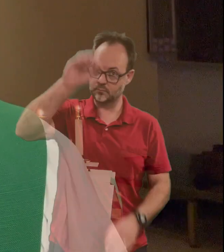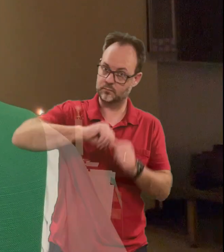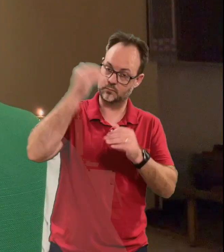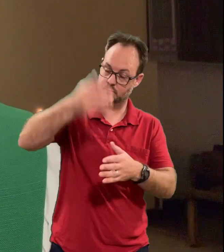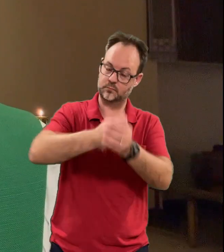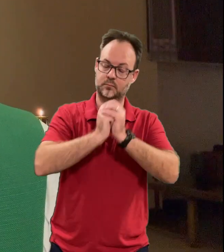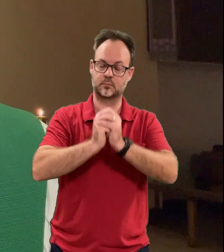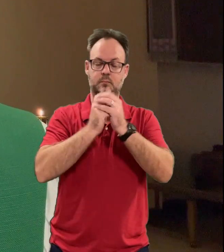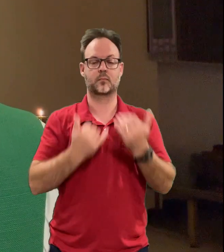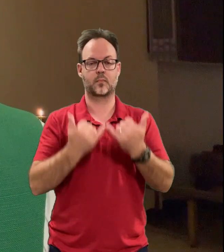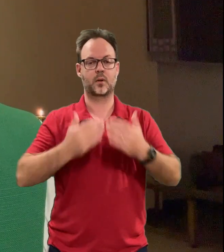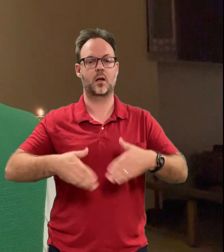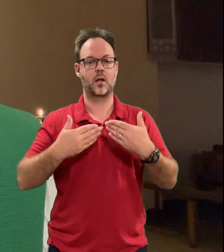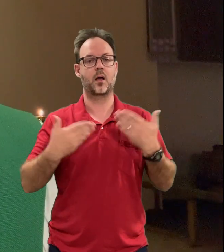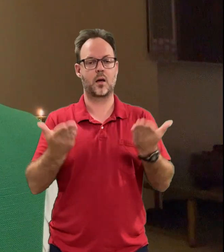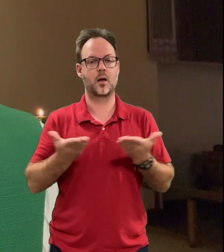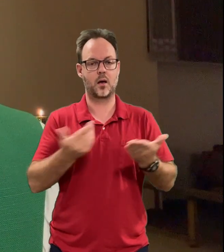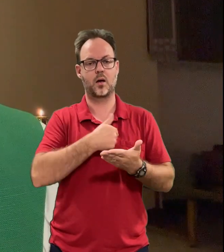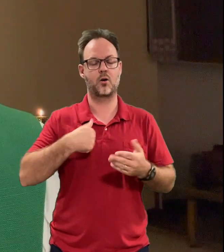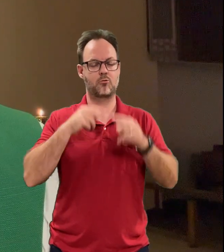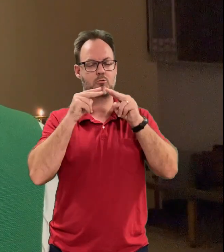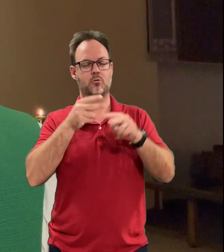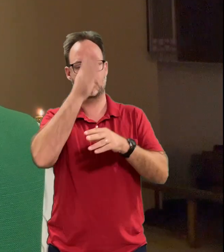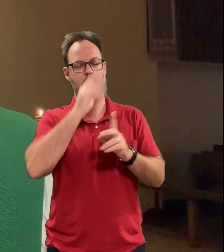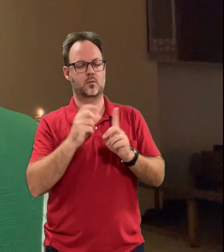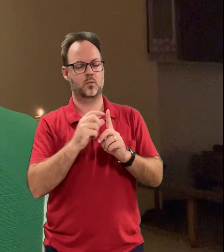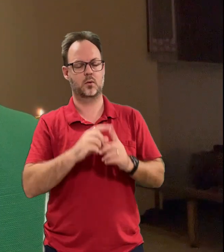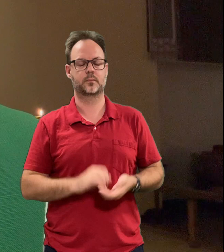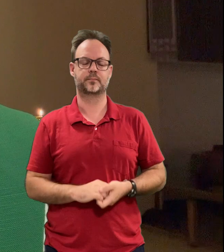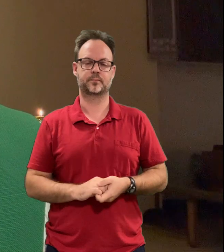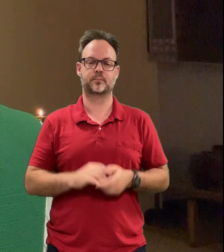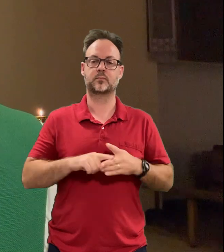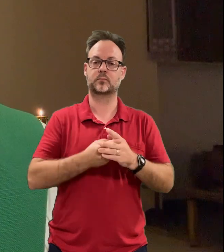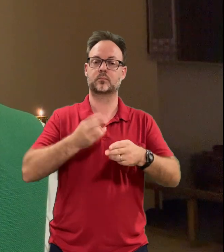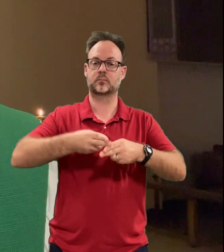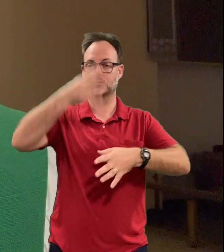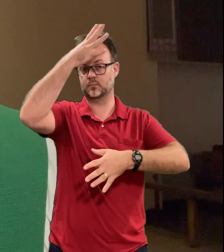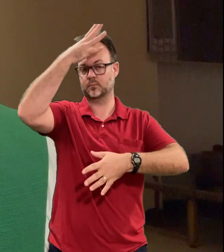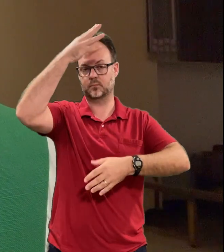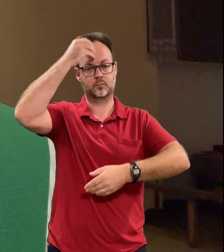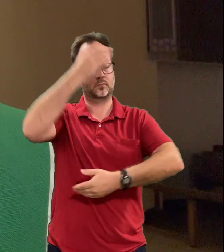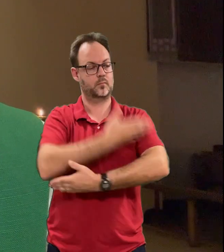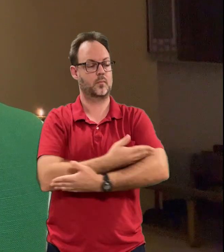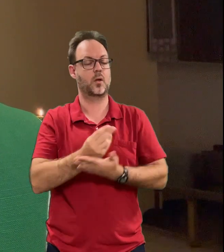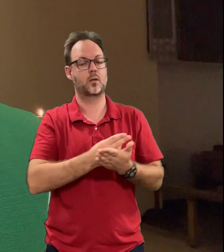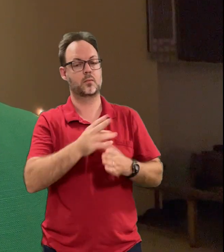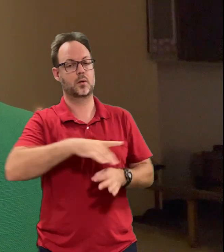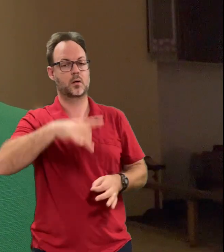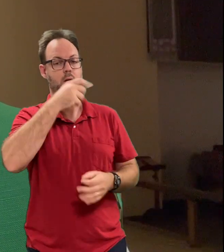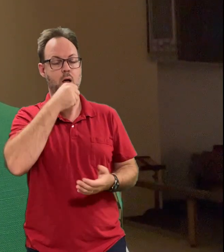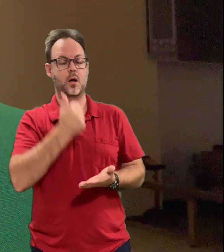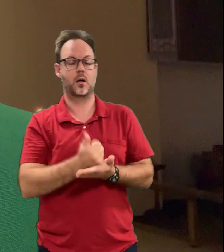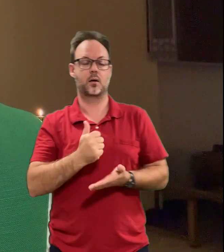Hello, everybody. Welcome to worship today. Glad that you're here as we gather around the Word of God. We begin in the name of the Father, and of the Son, and